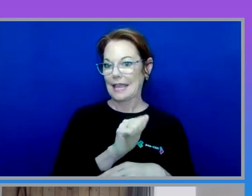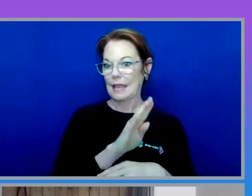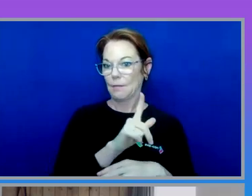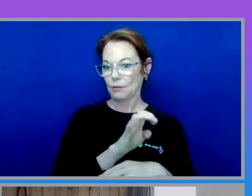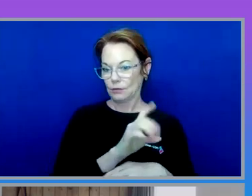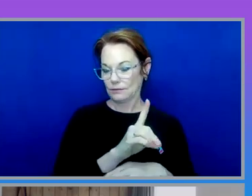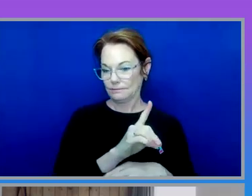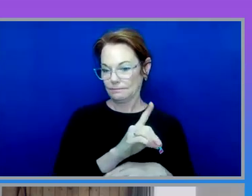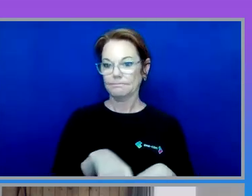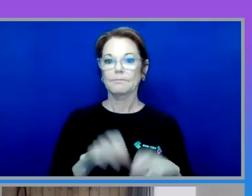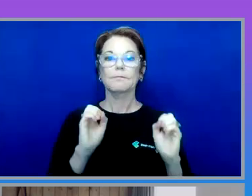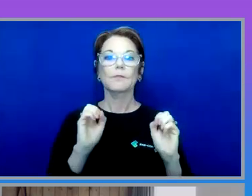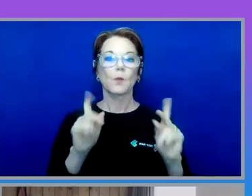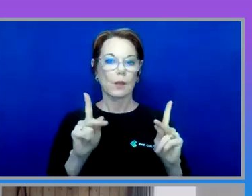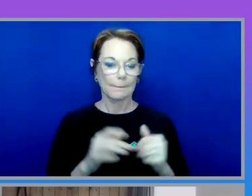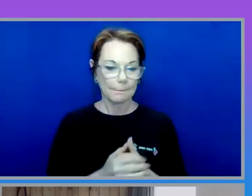Okay, so